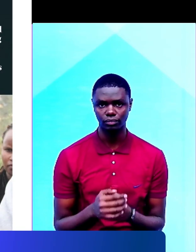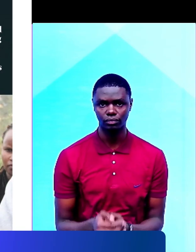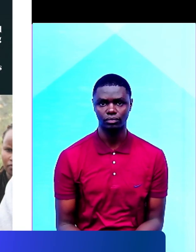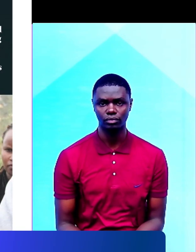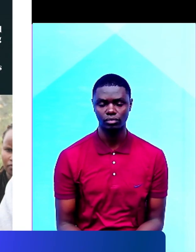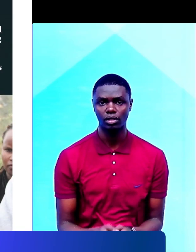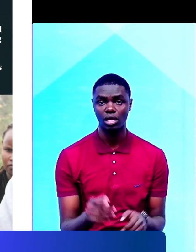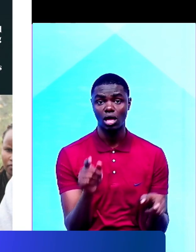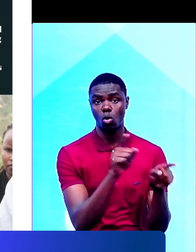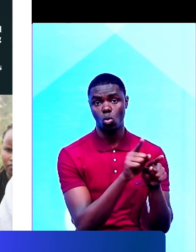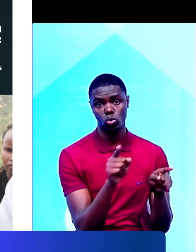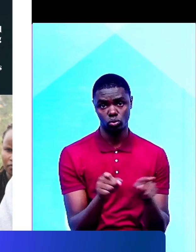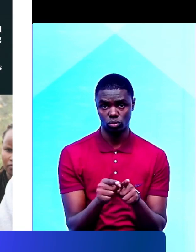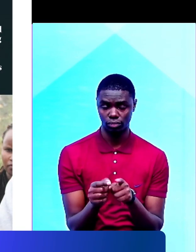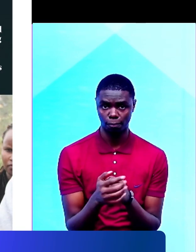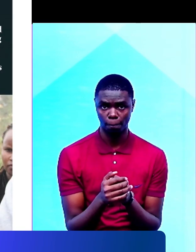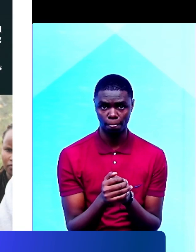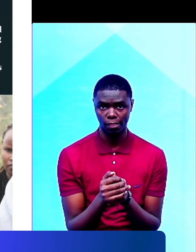and also